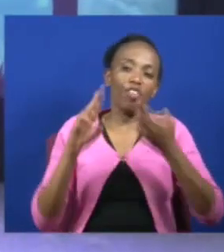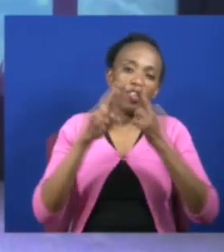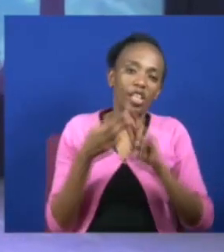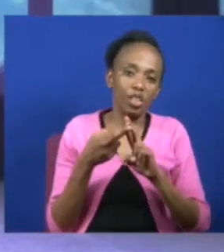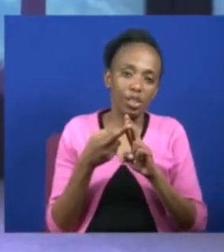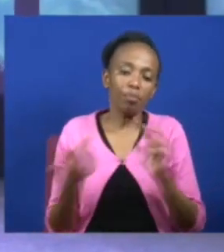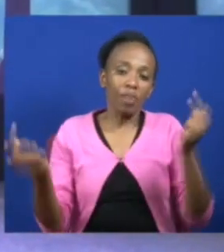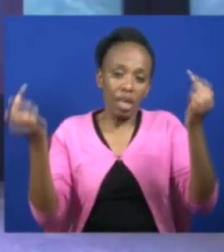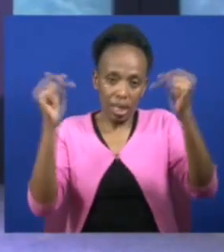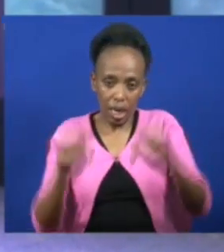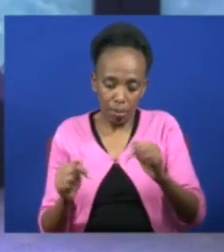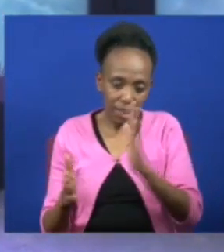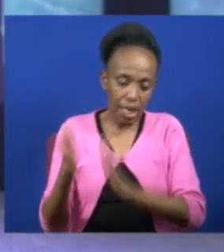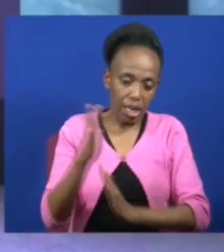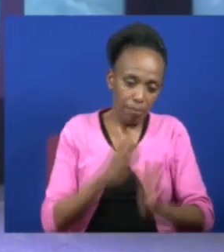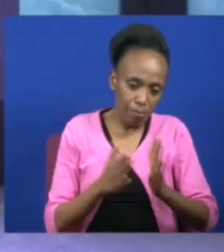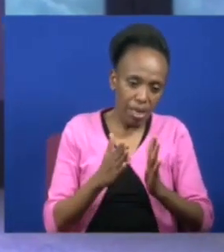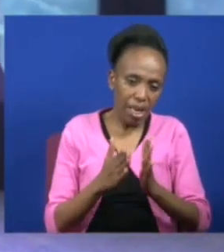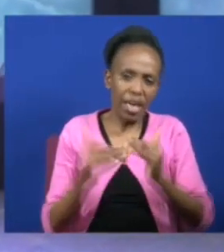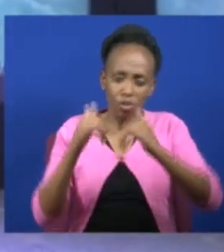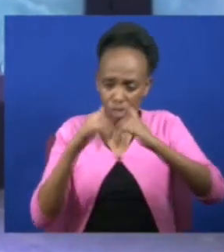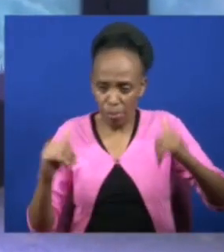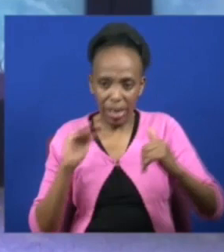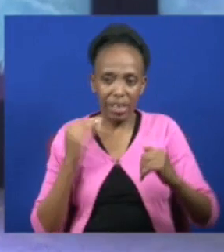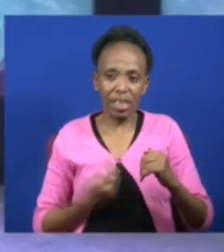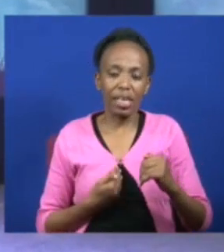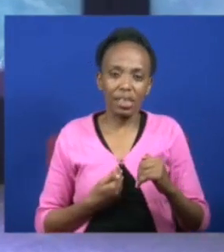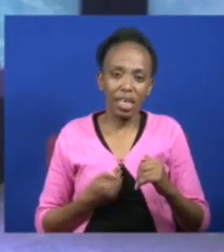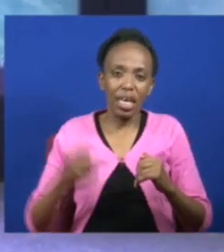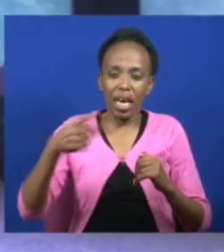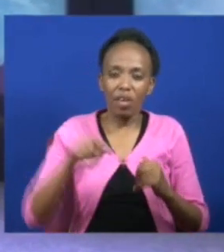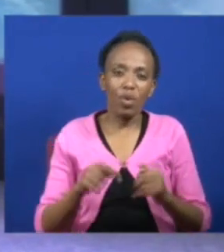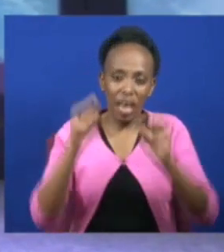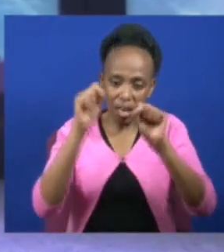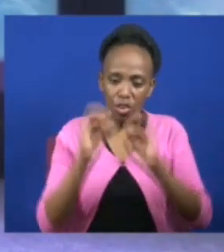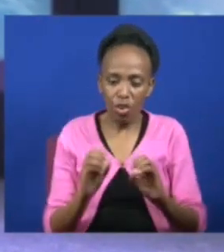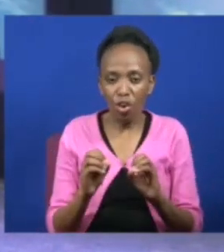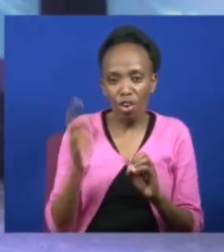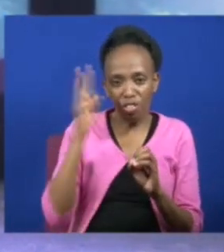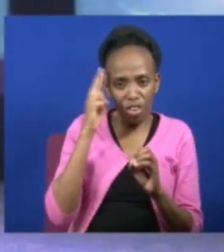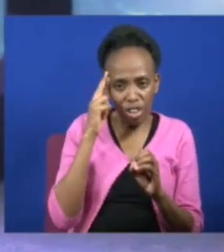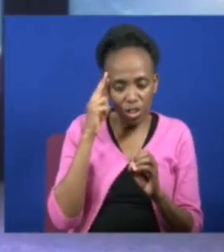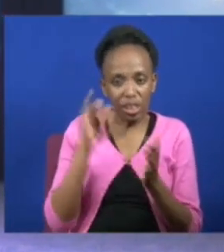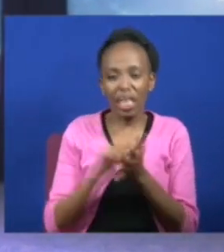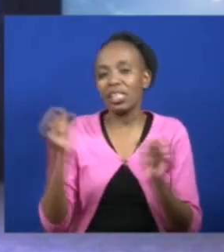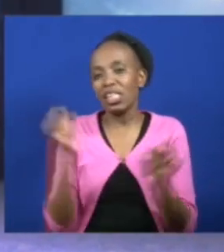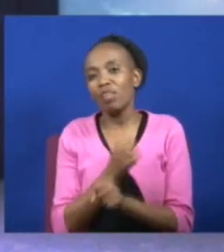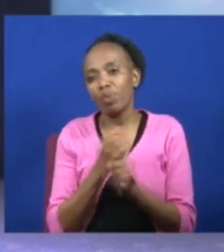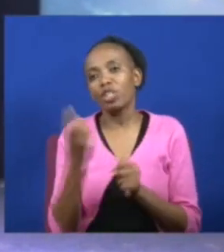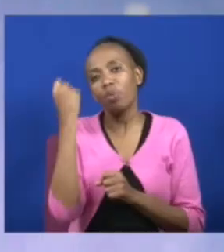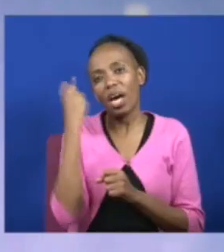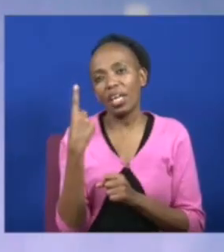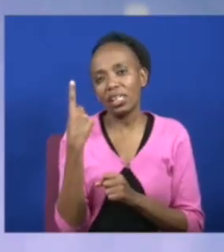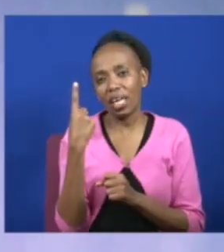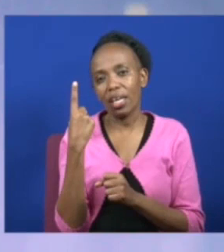relationships. He comes and plants wedges between us, and we disagree for reasons we may never